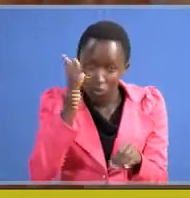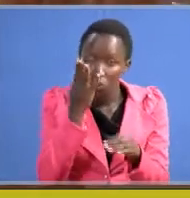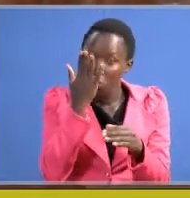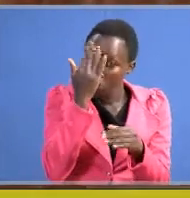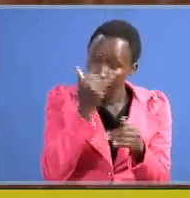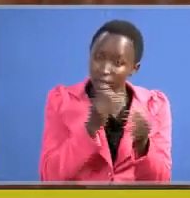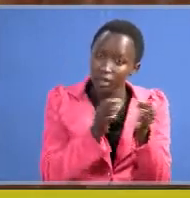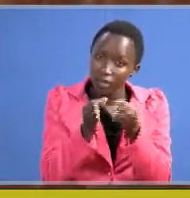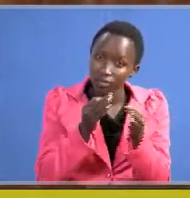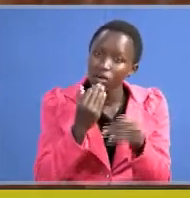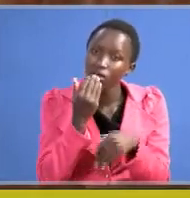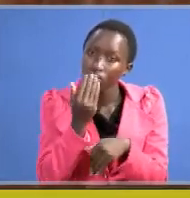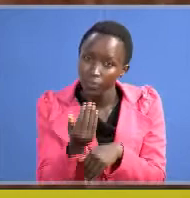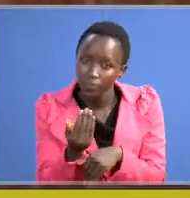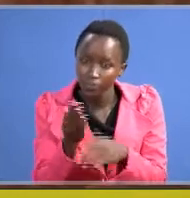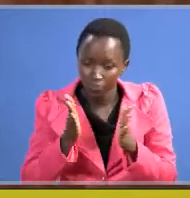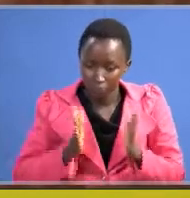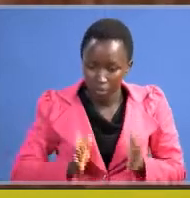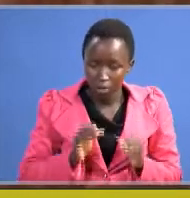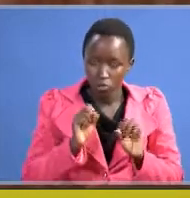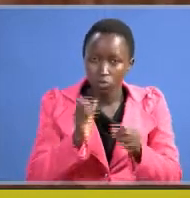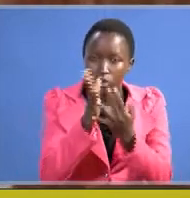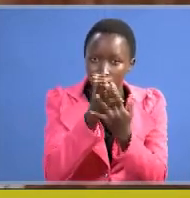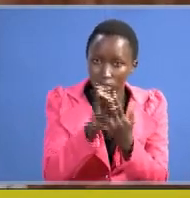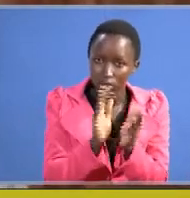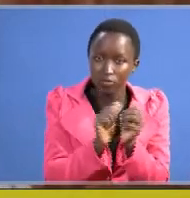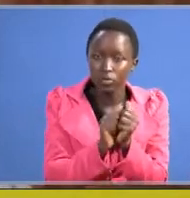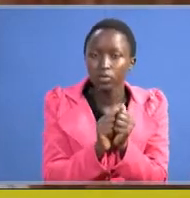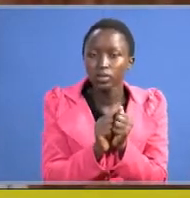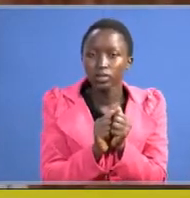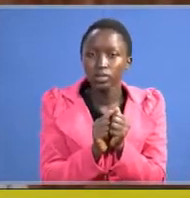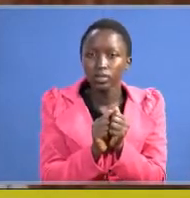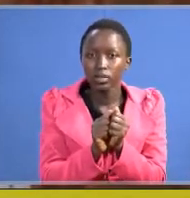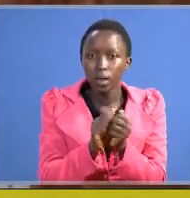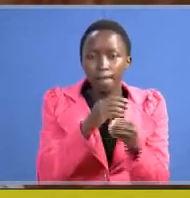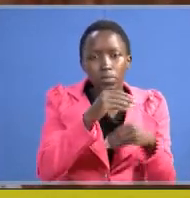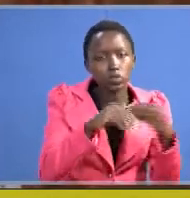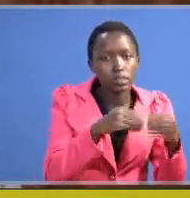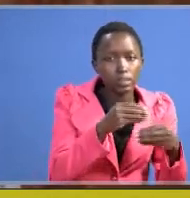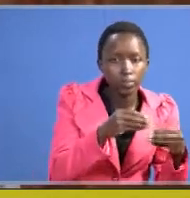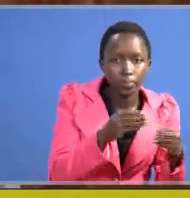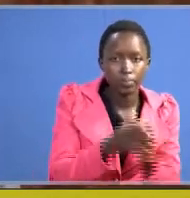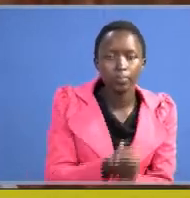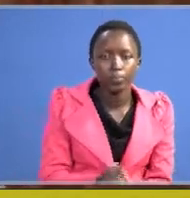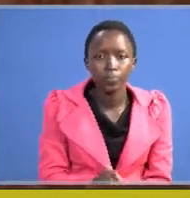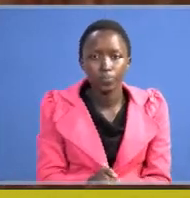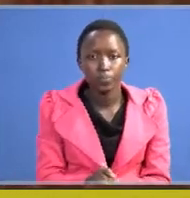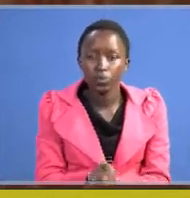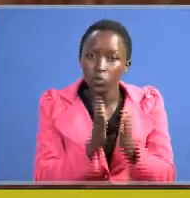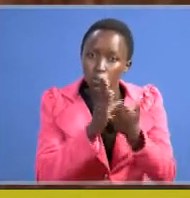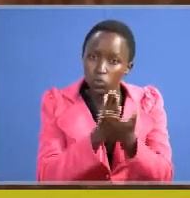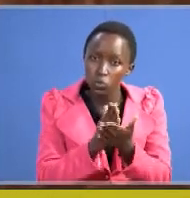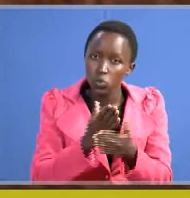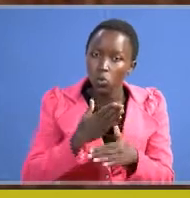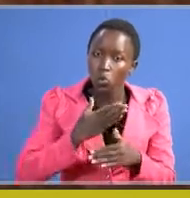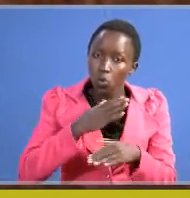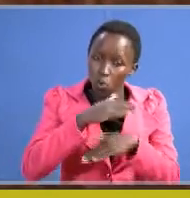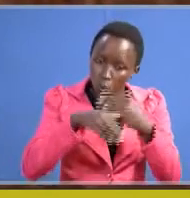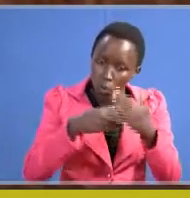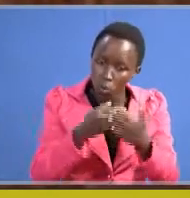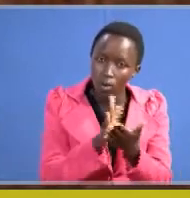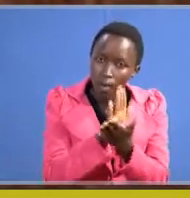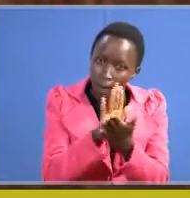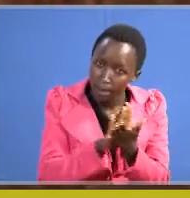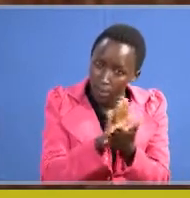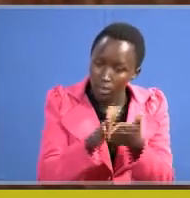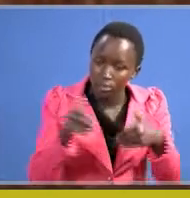the respondent can interfere with the process. In fact, in their entire grounds,